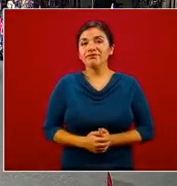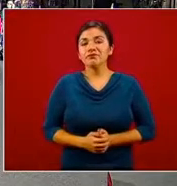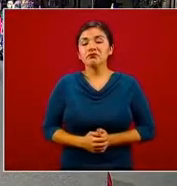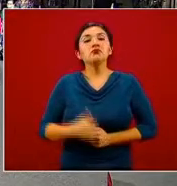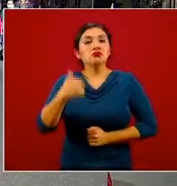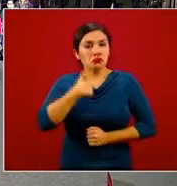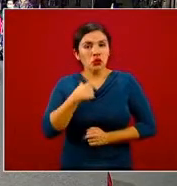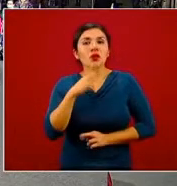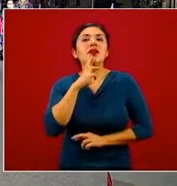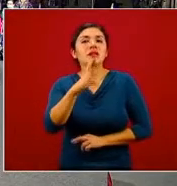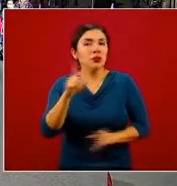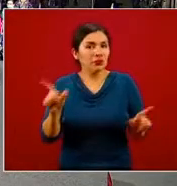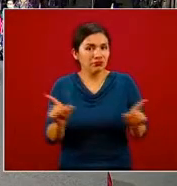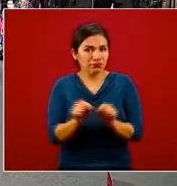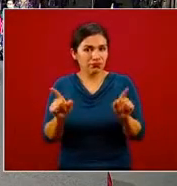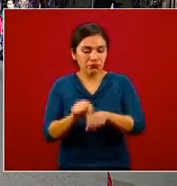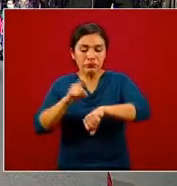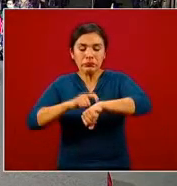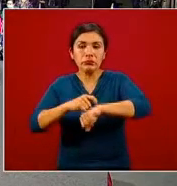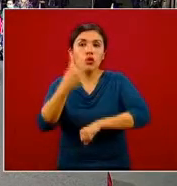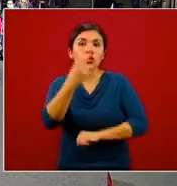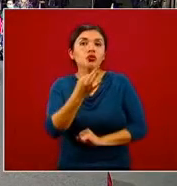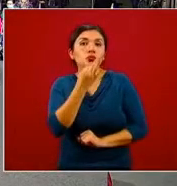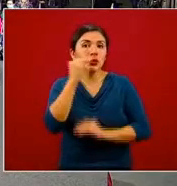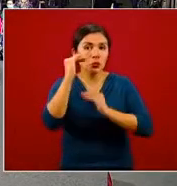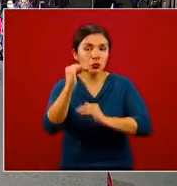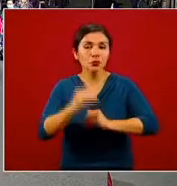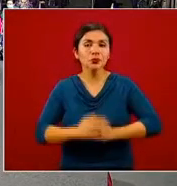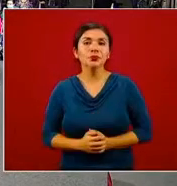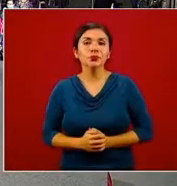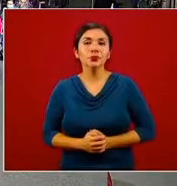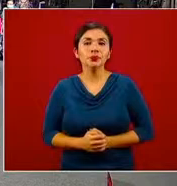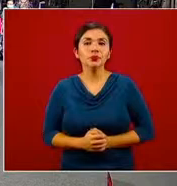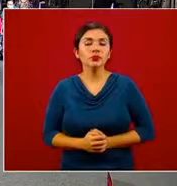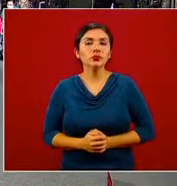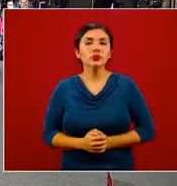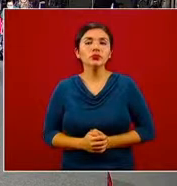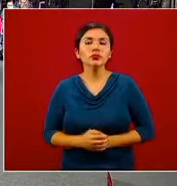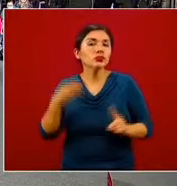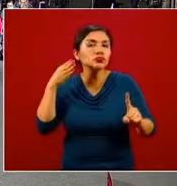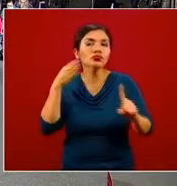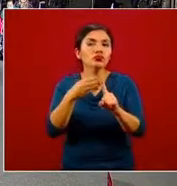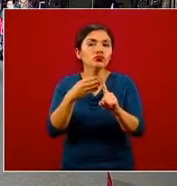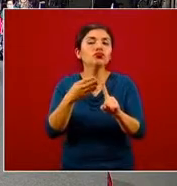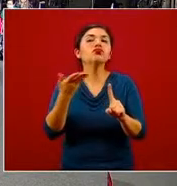with other useful developments in the healthcare field.